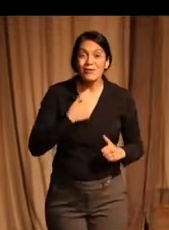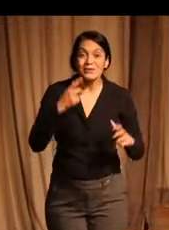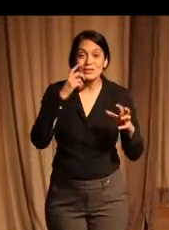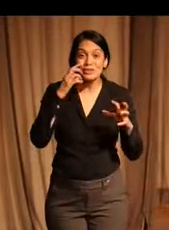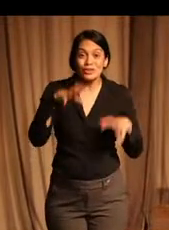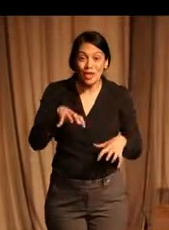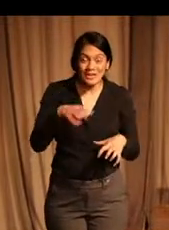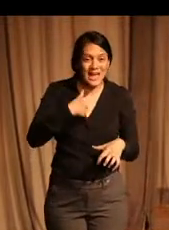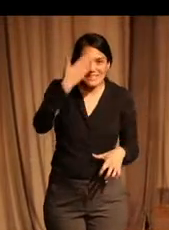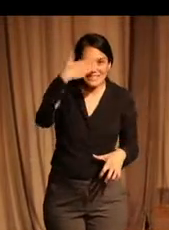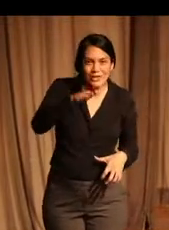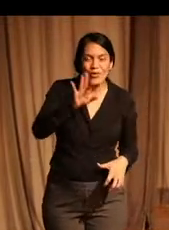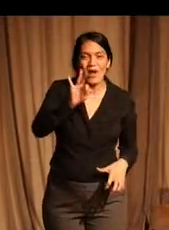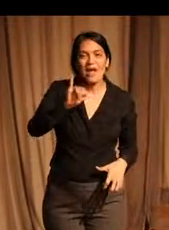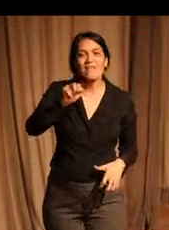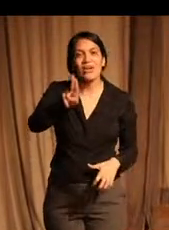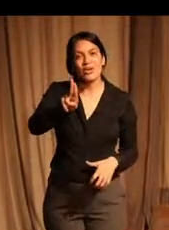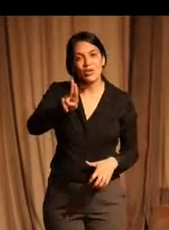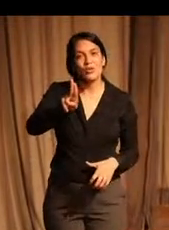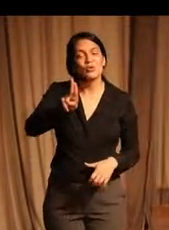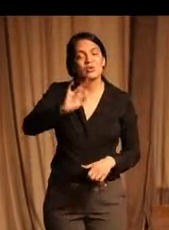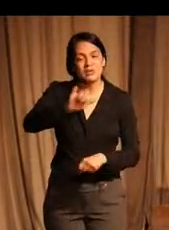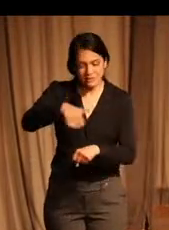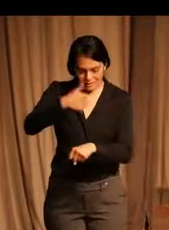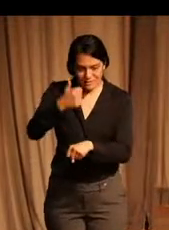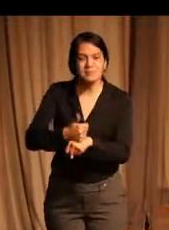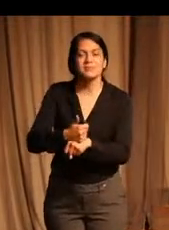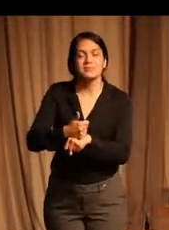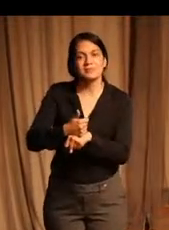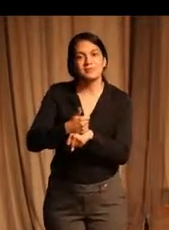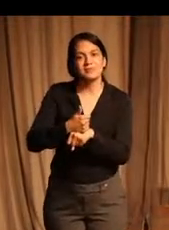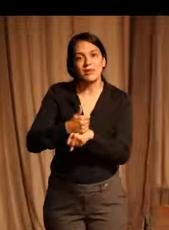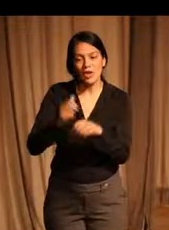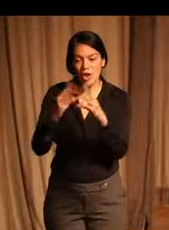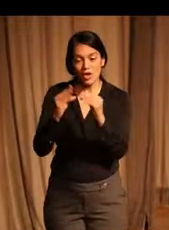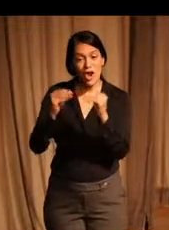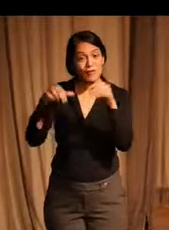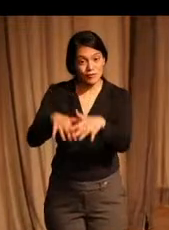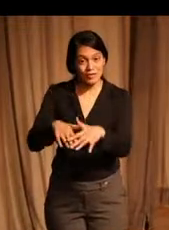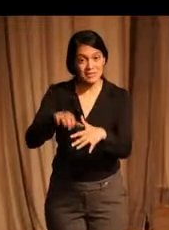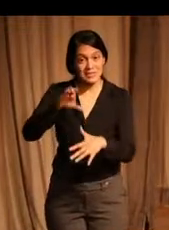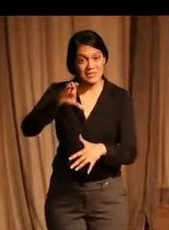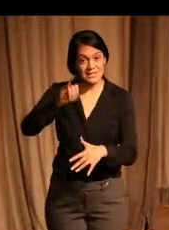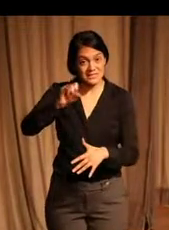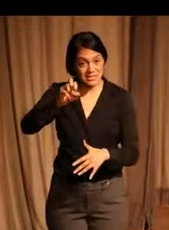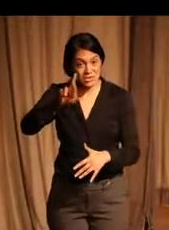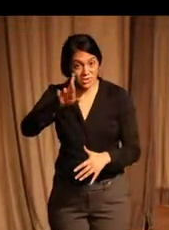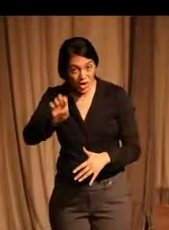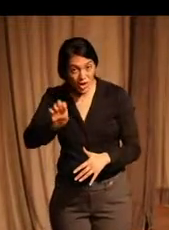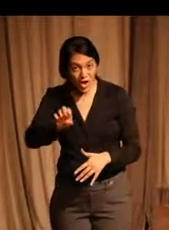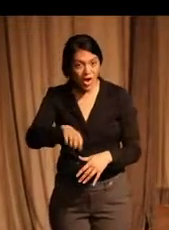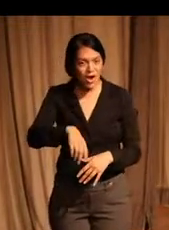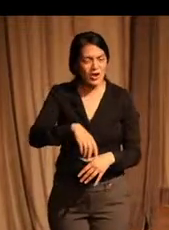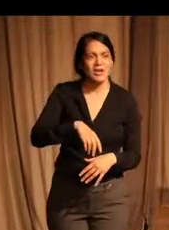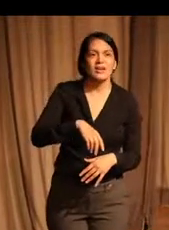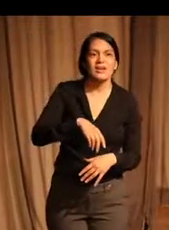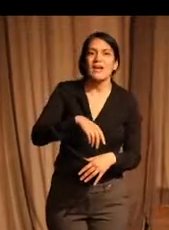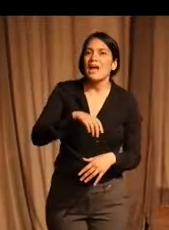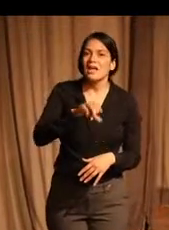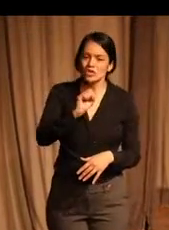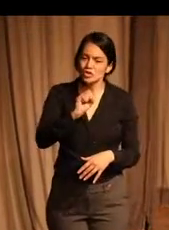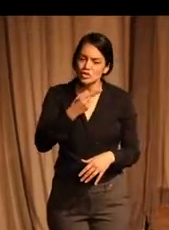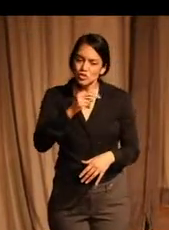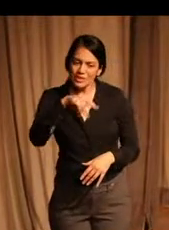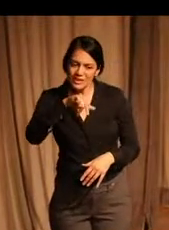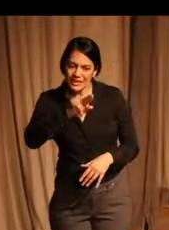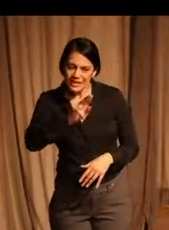that FIU hosted a Negritude Conference with Césaire and Senghor and Shoyinka and, like, all of these